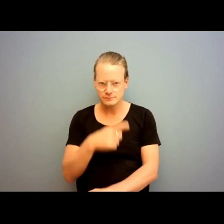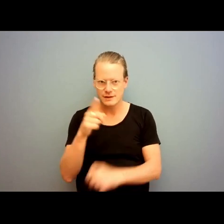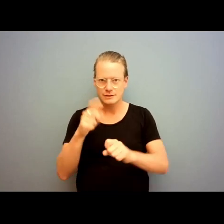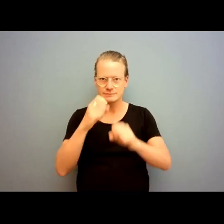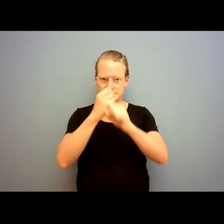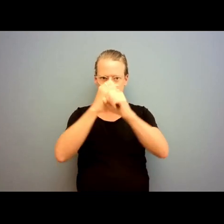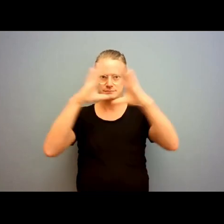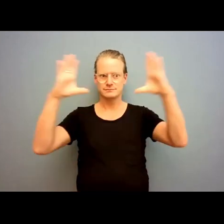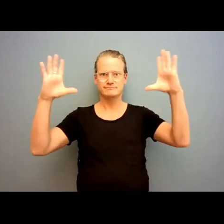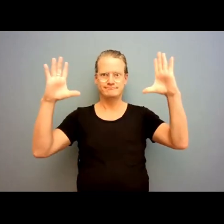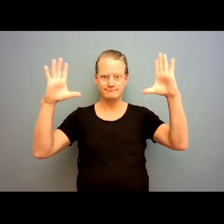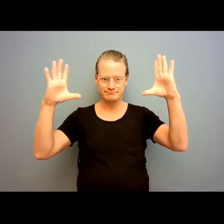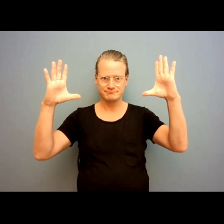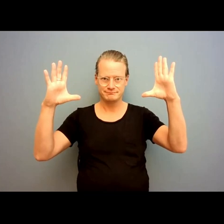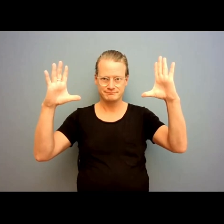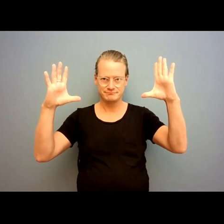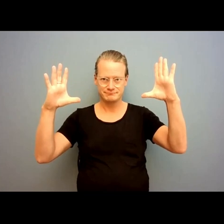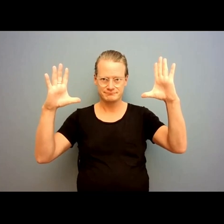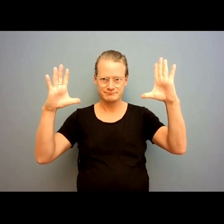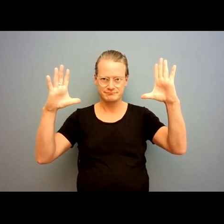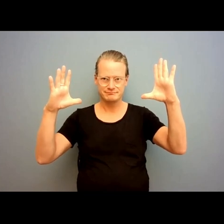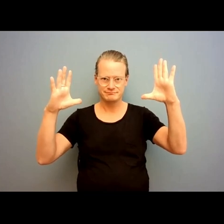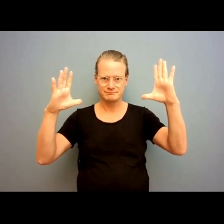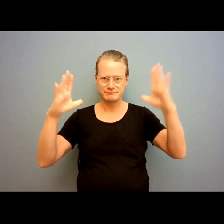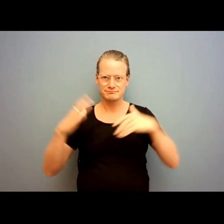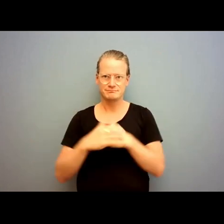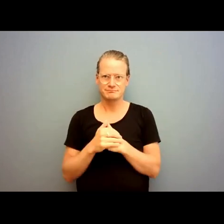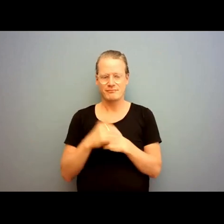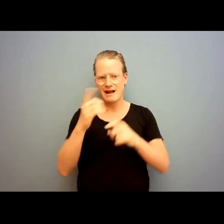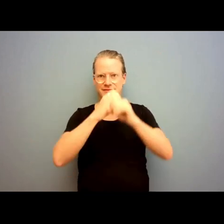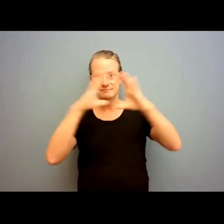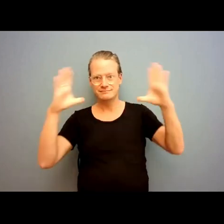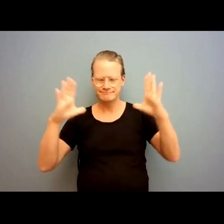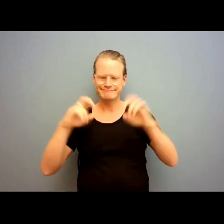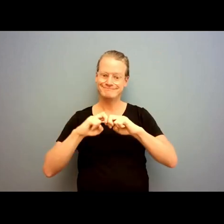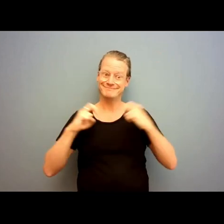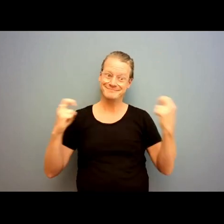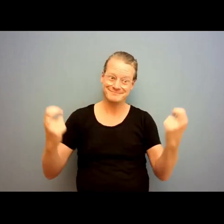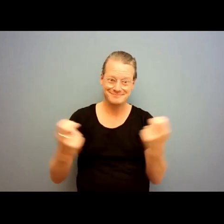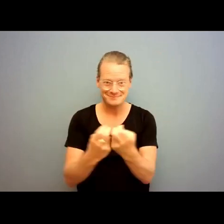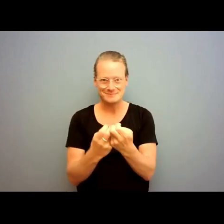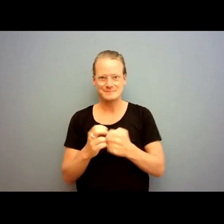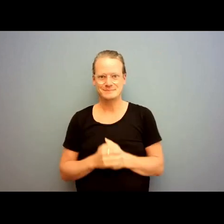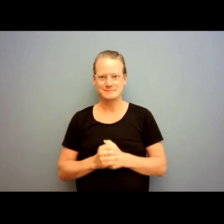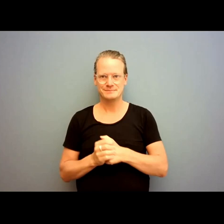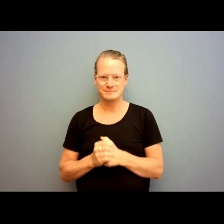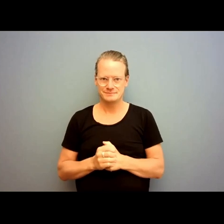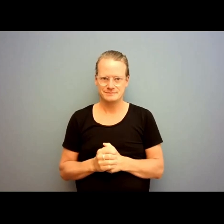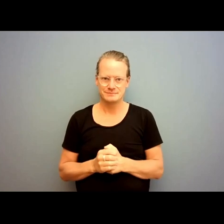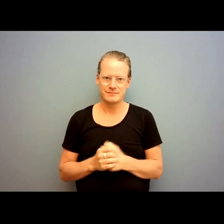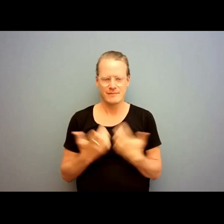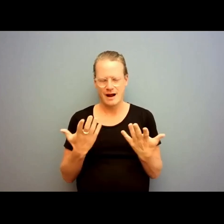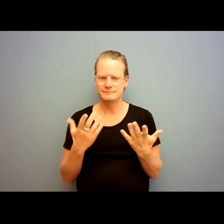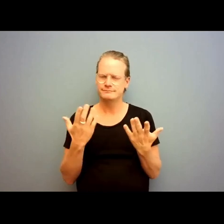front of your computer screen, but sitting together with us all in the beautiful culture center SIOS in